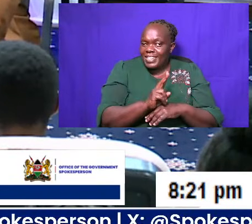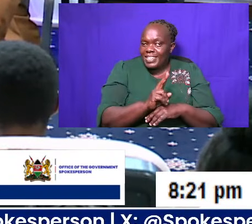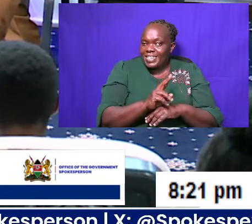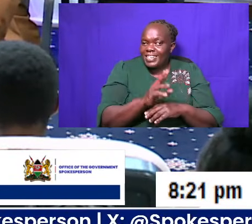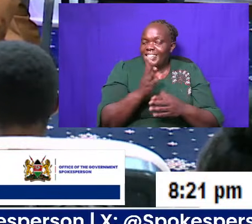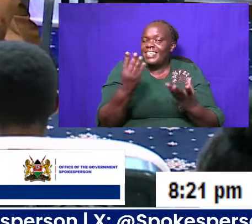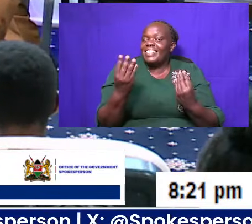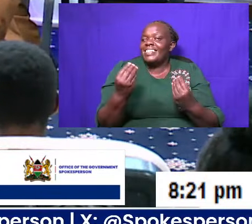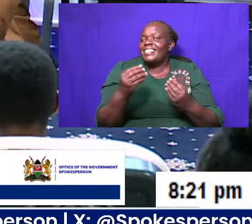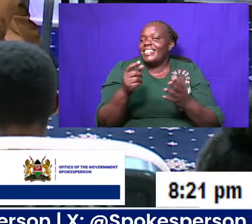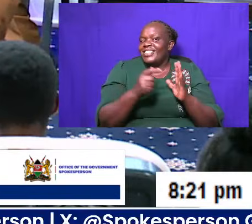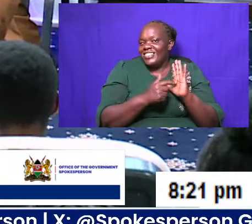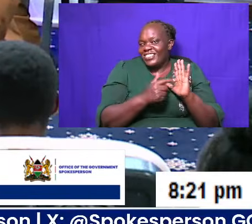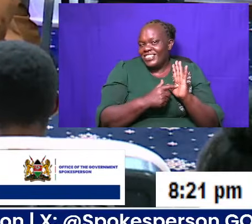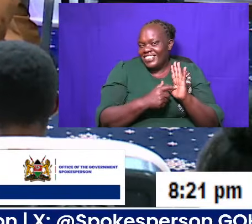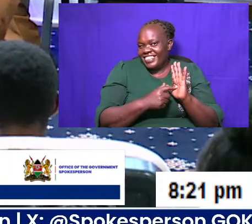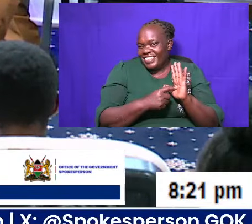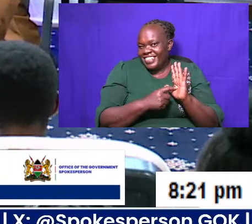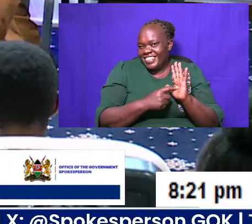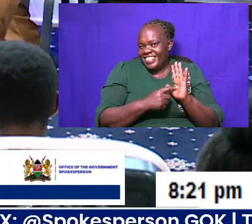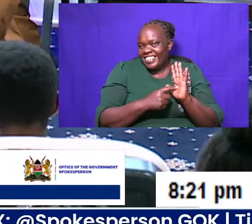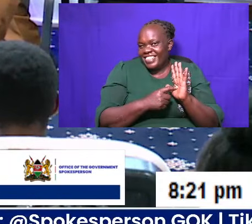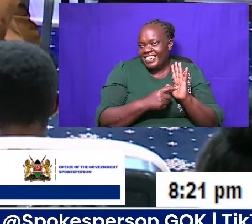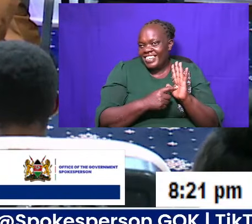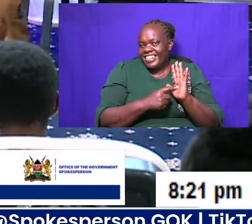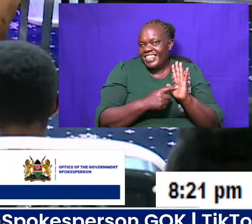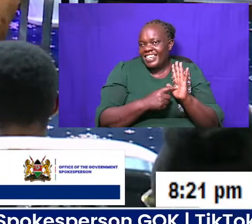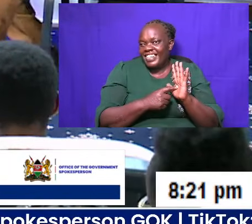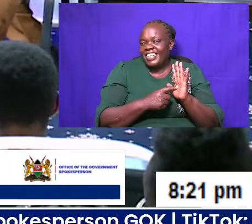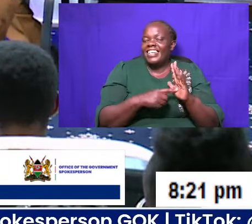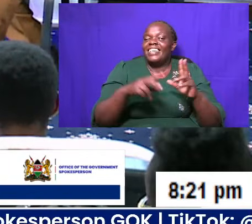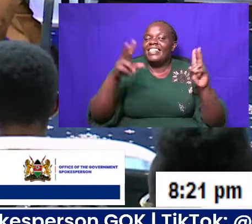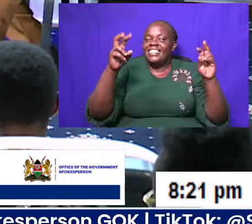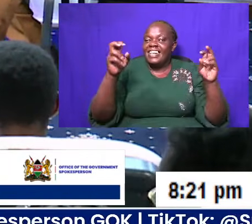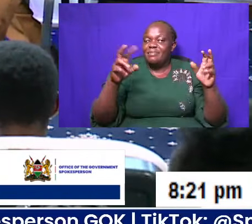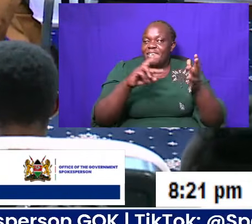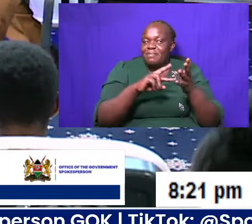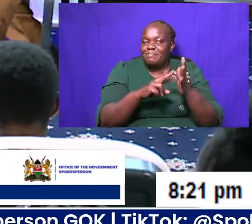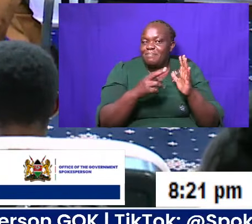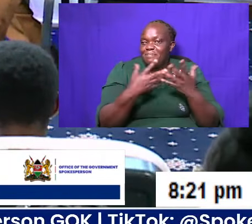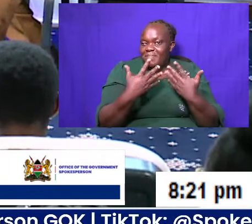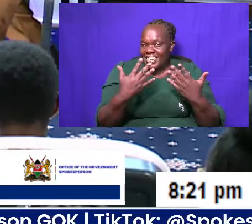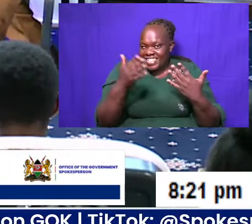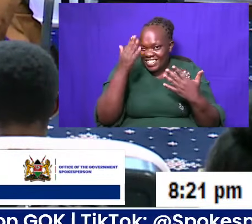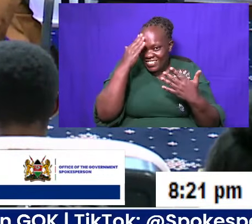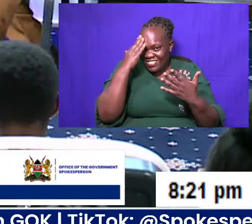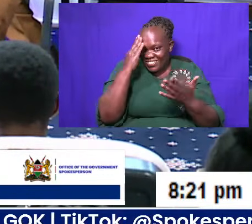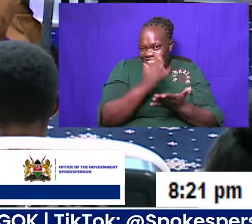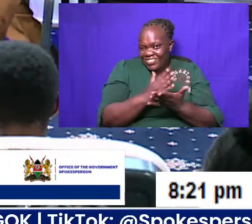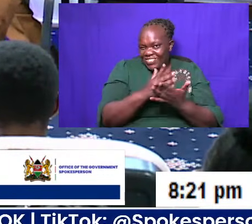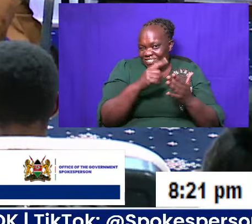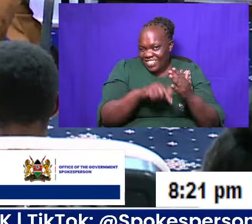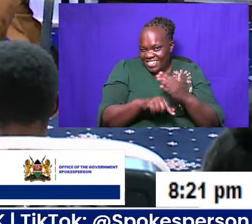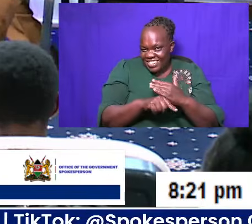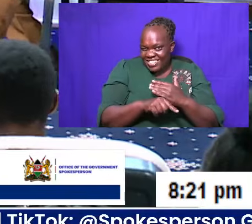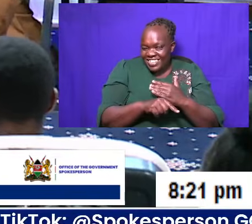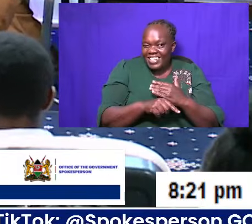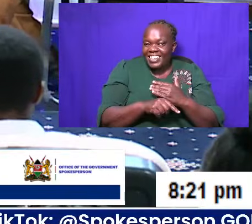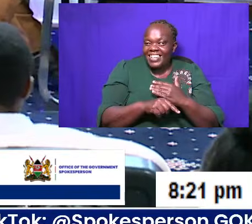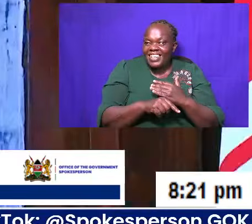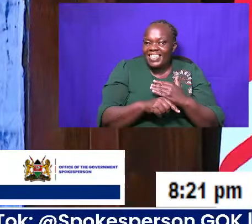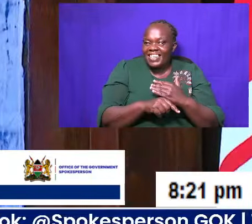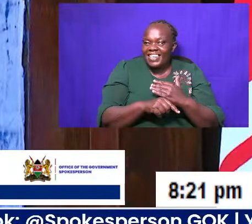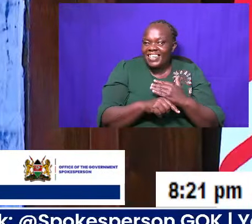show. Yeah. So ndio tukuje kwa the subject matter. Tujue kama unatushikia huyo murasia. Tuendelee. So